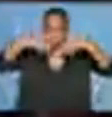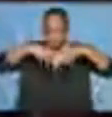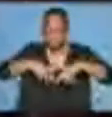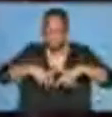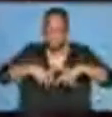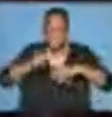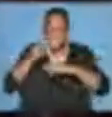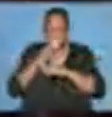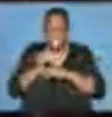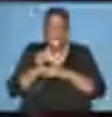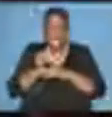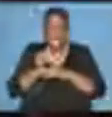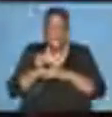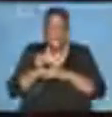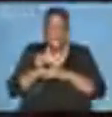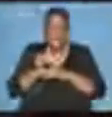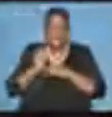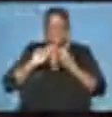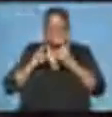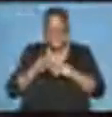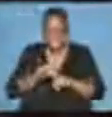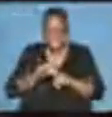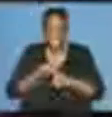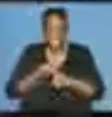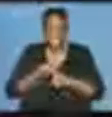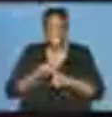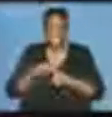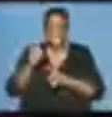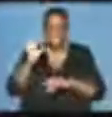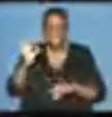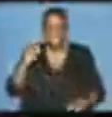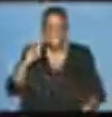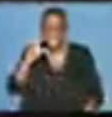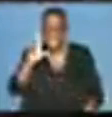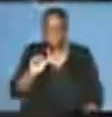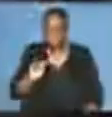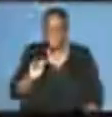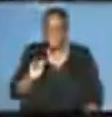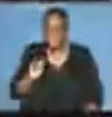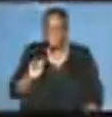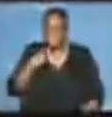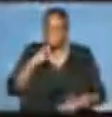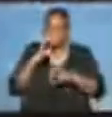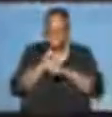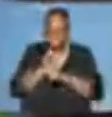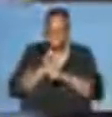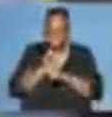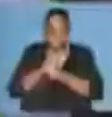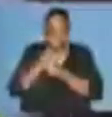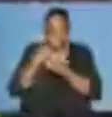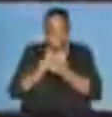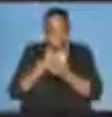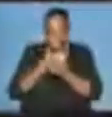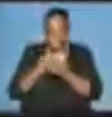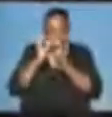by some friends of the Progressive Party, some friends who got a contract, right? And he